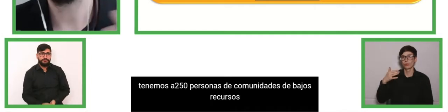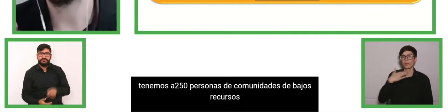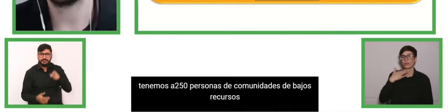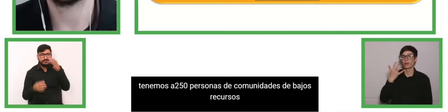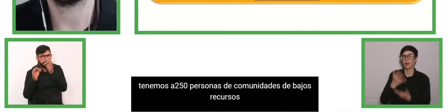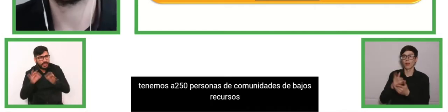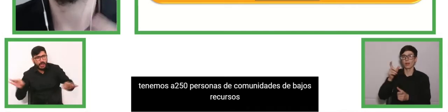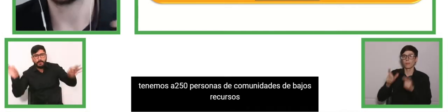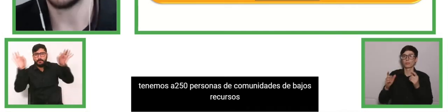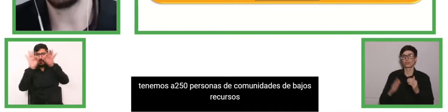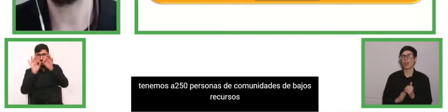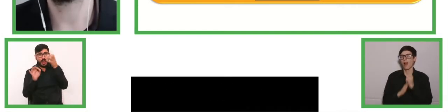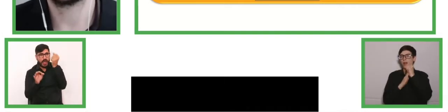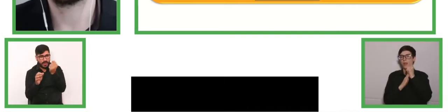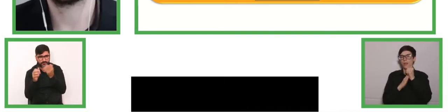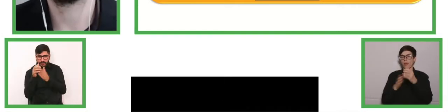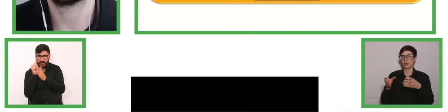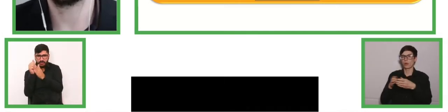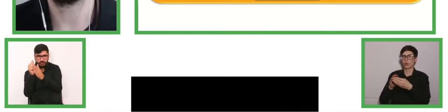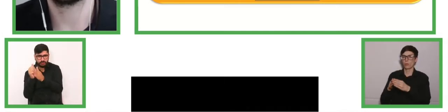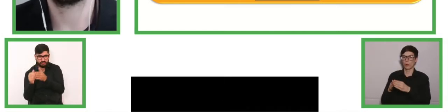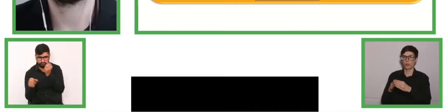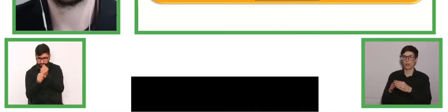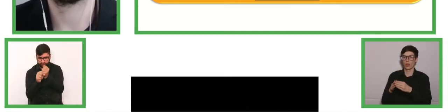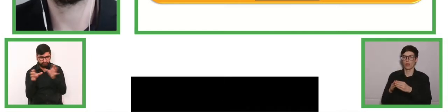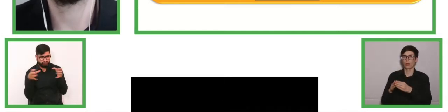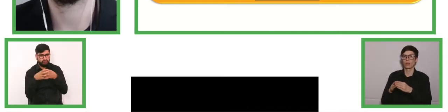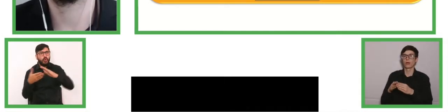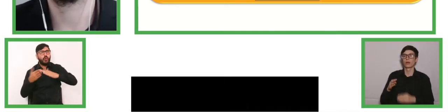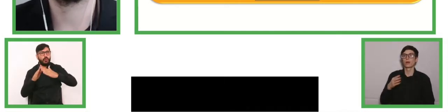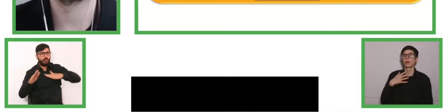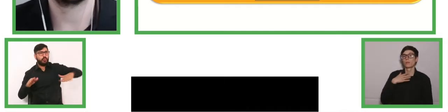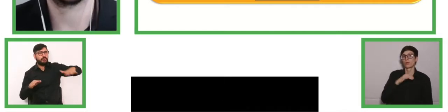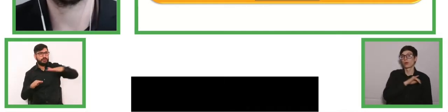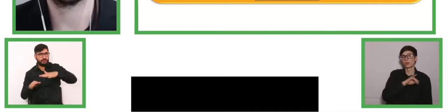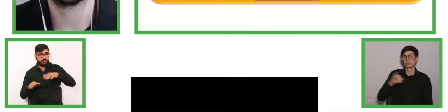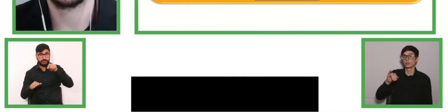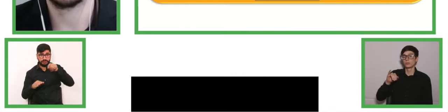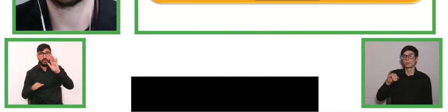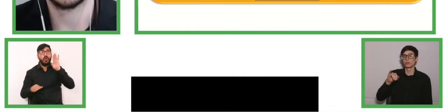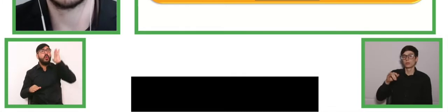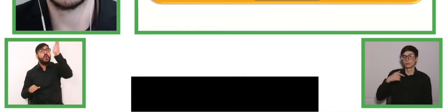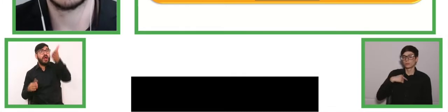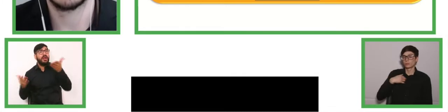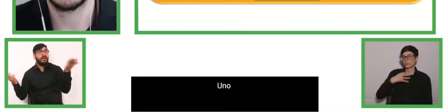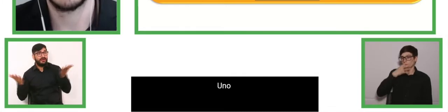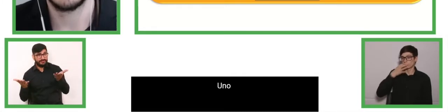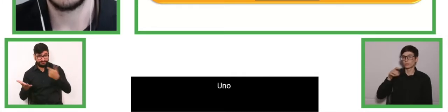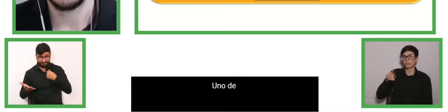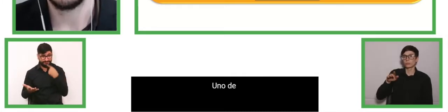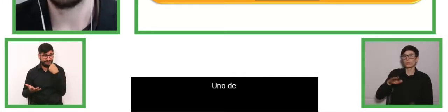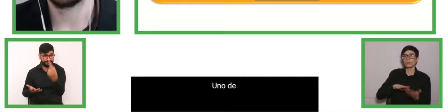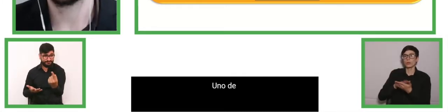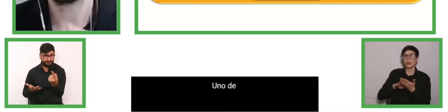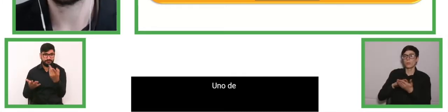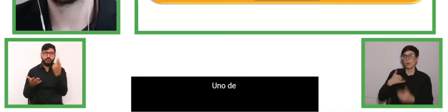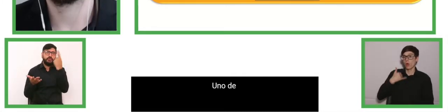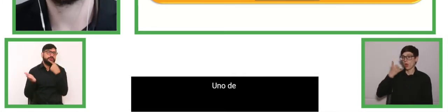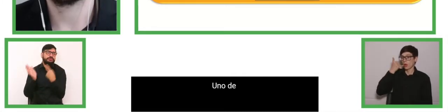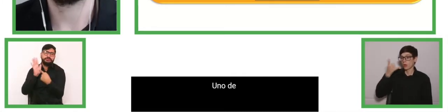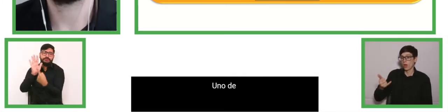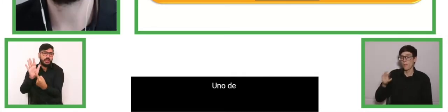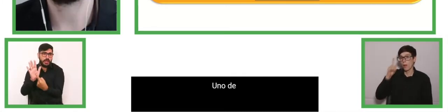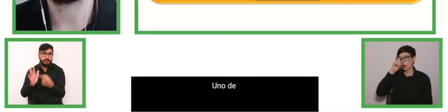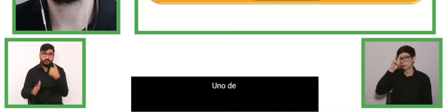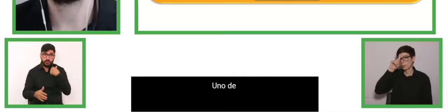one of our agents is always called by the local public hospital to interpret sign language for deaf patients. We work mostly